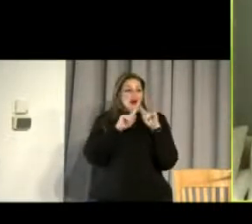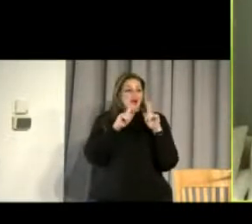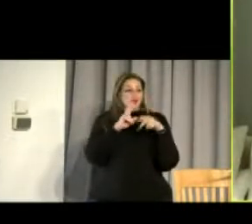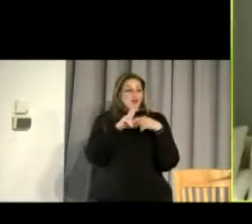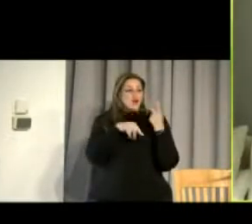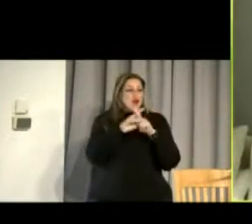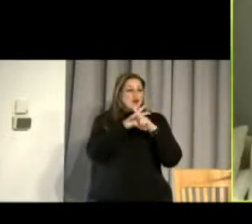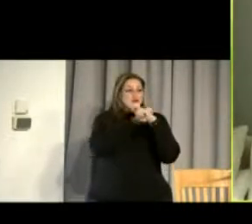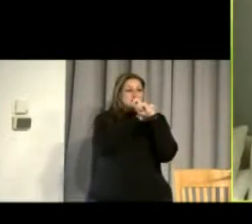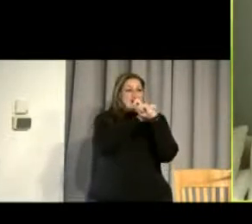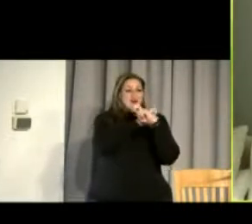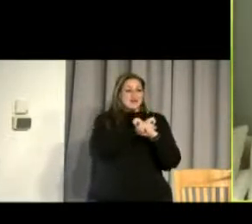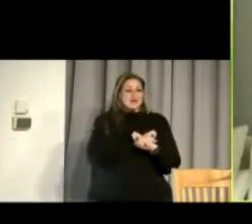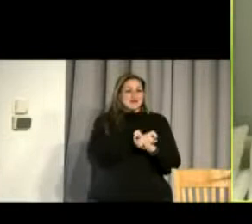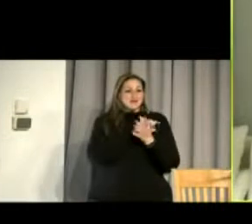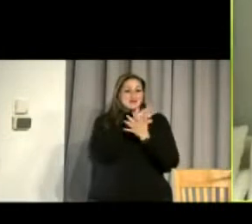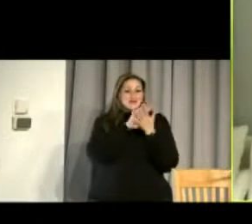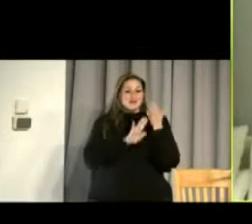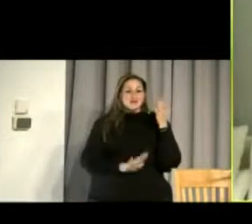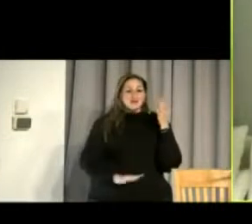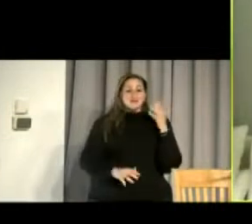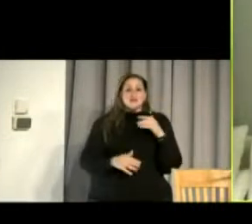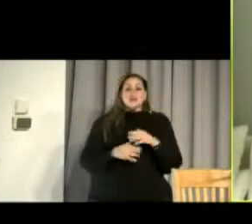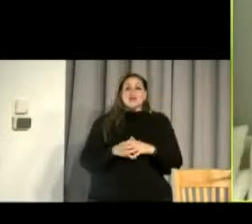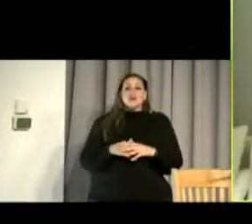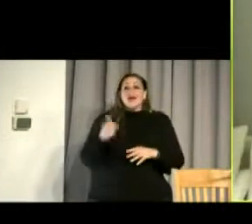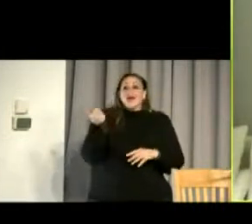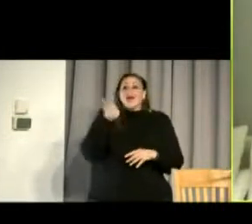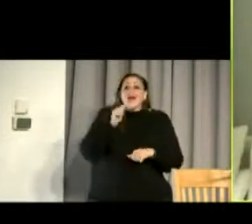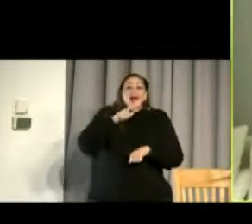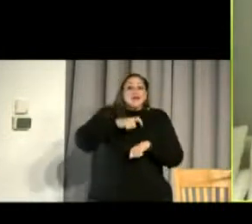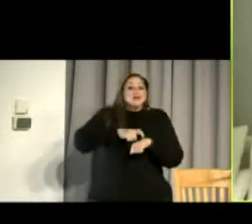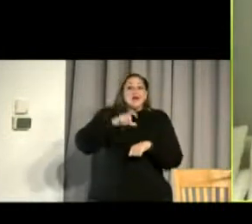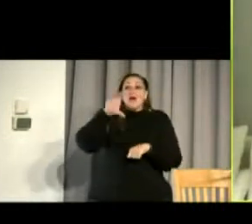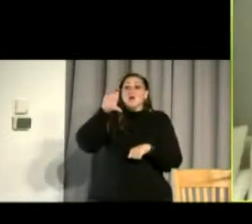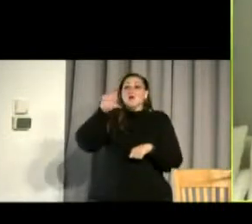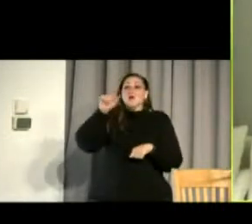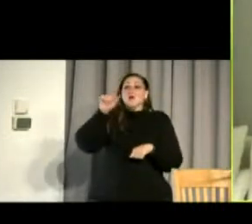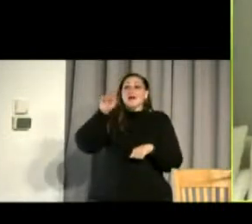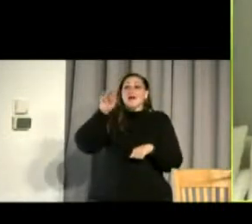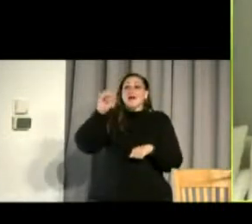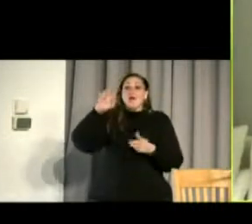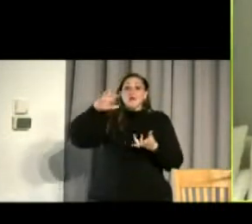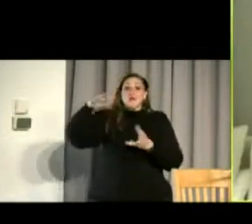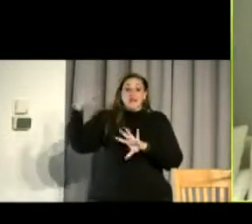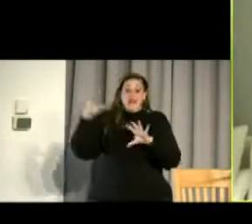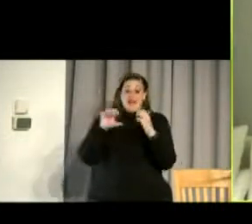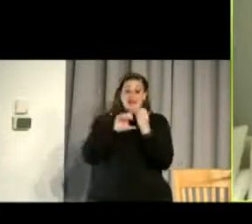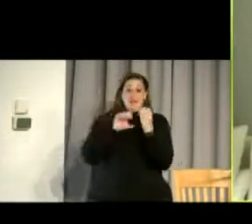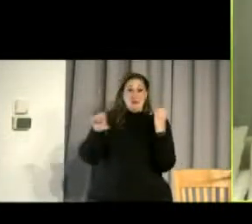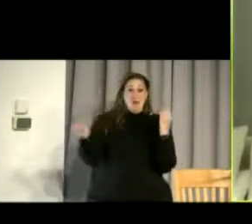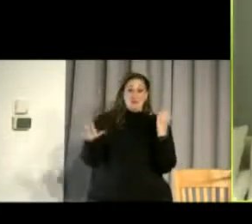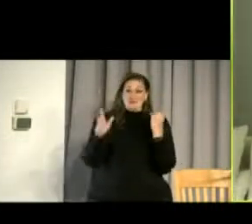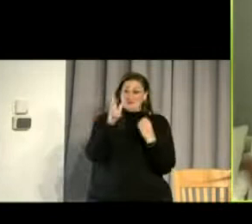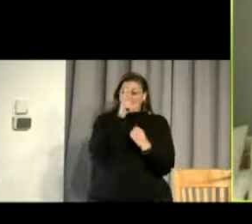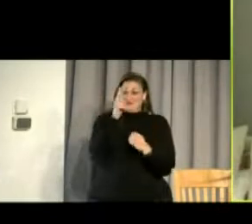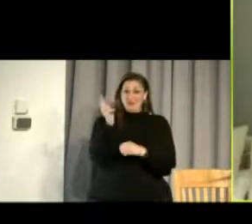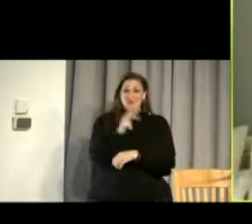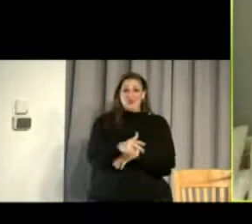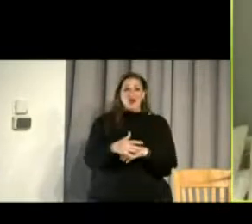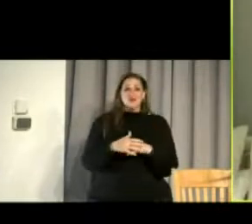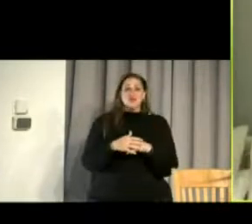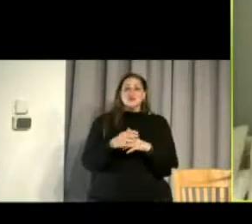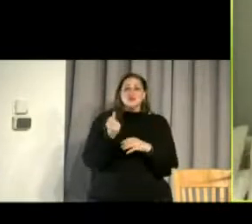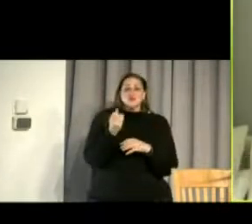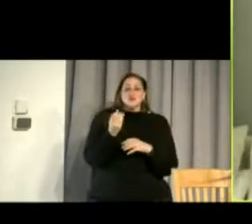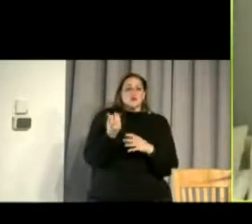substances, elements, every time there is a climate disaster because our pipes are so bad, right? And so things can get